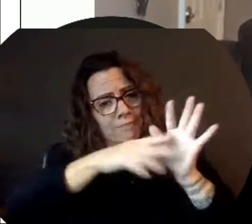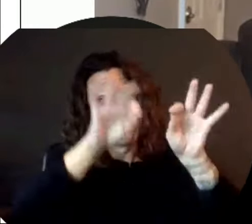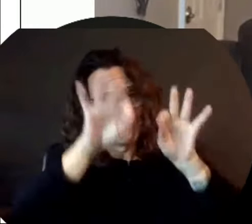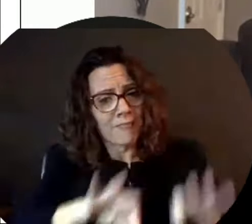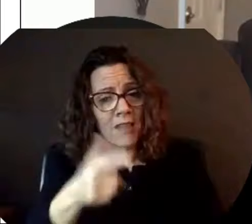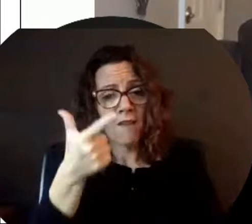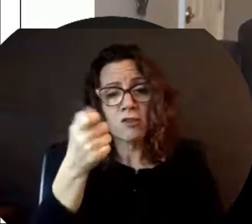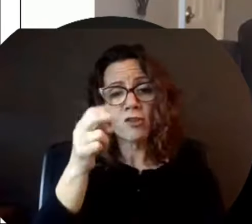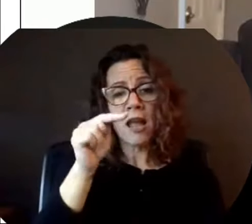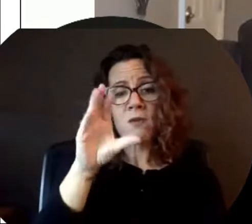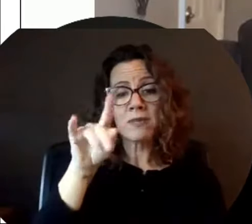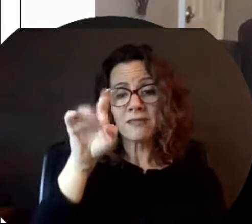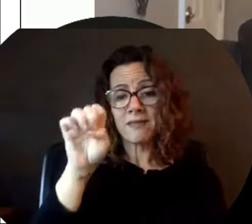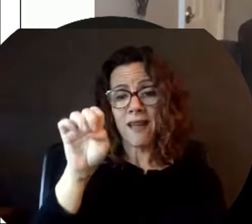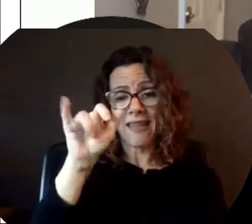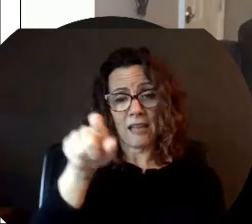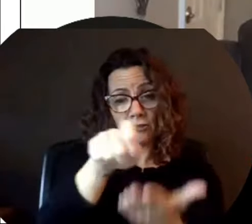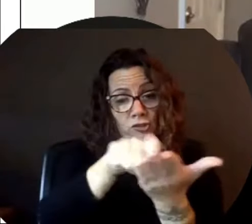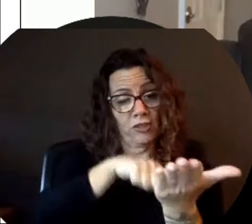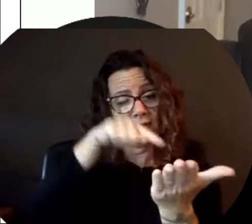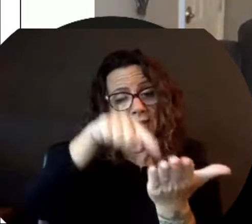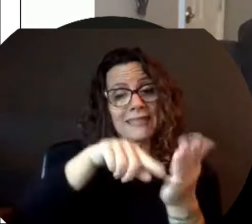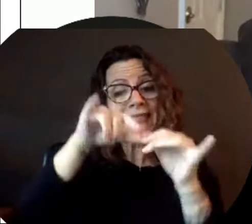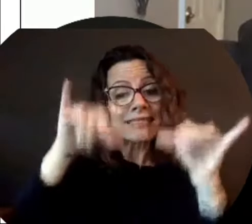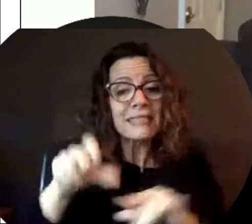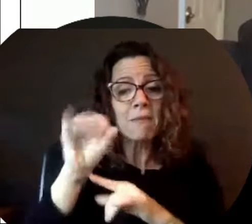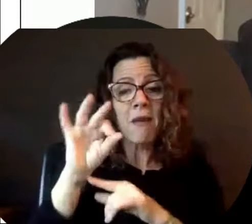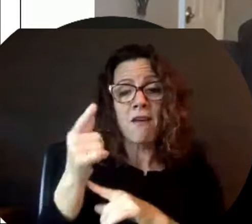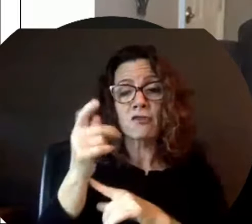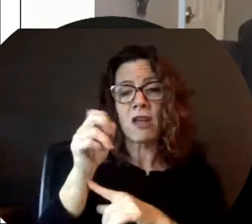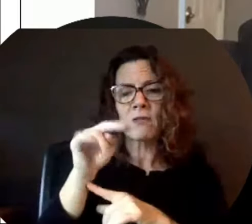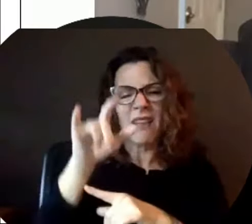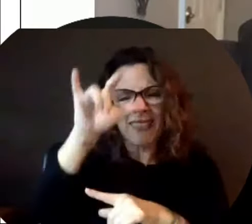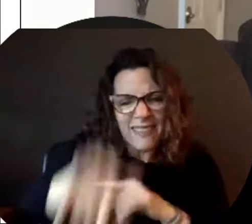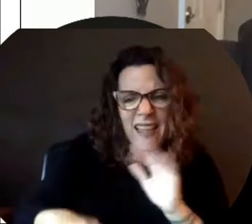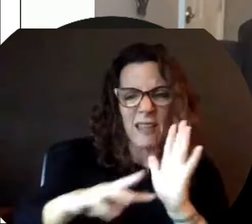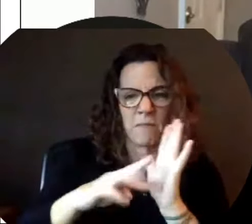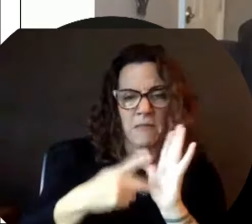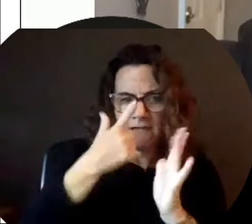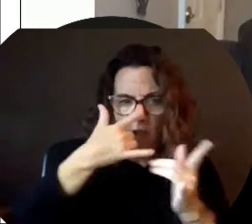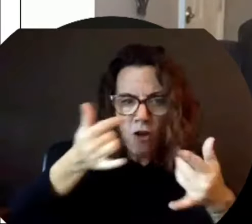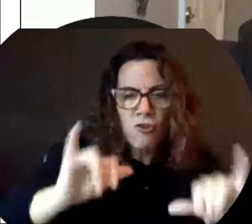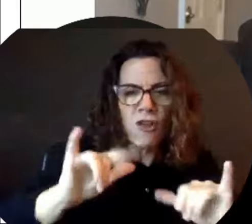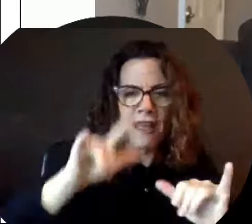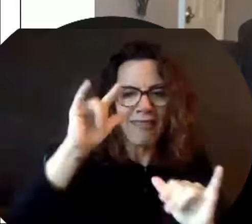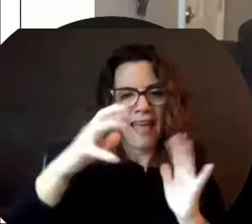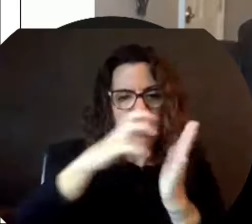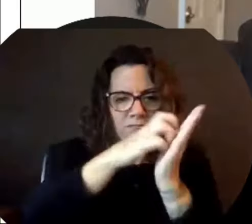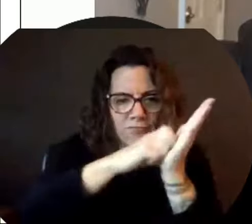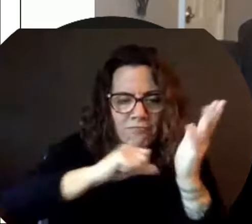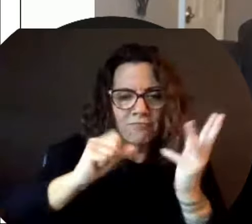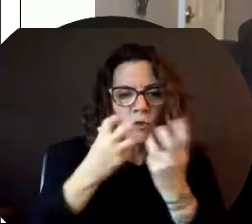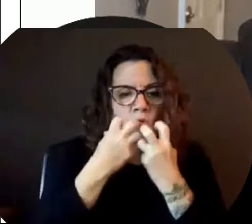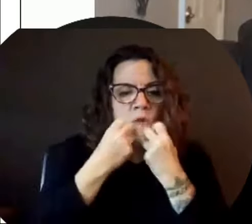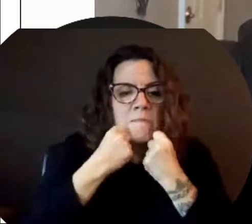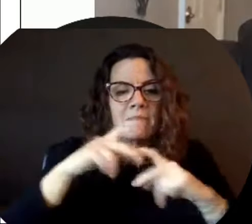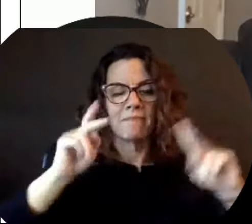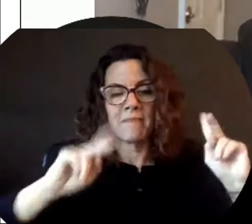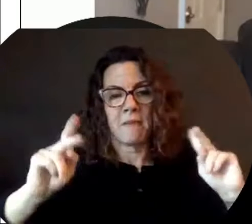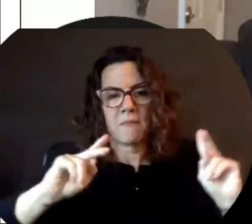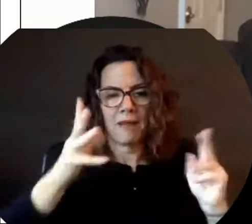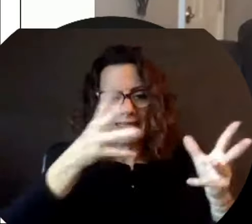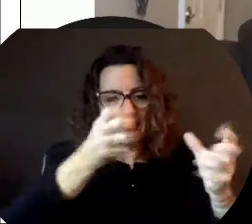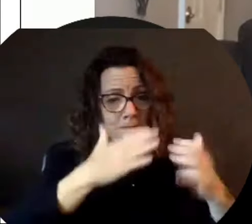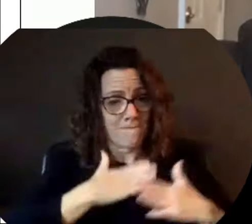think cannibalism is like, oh, we get a knife and a fork and get to eating, right? But that's not what they're talking about. That's like, that's not how they're doing it, but they are devouring us